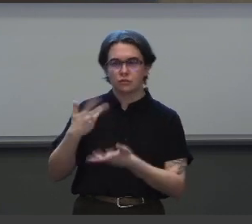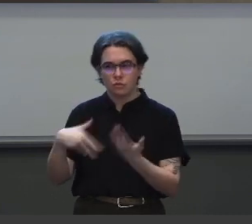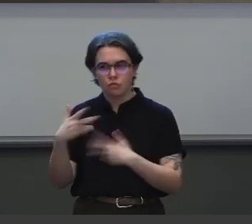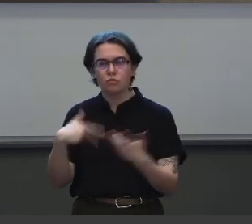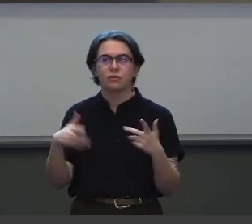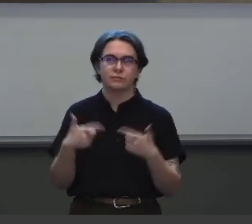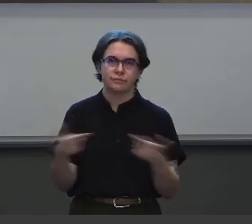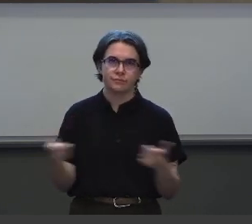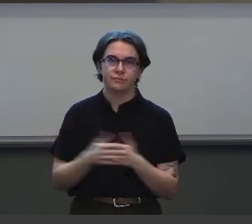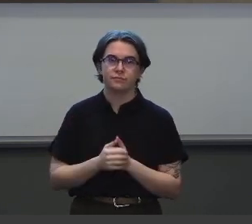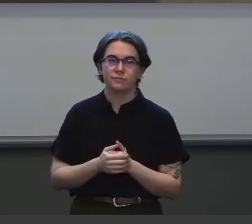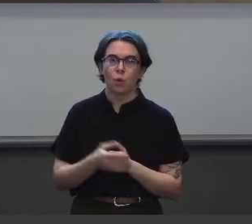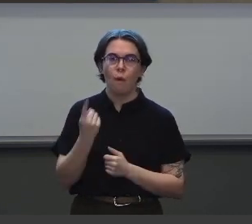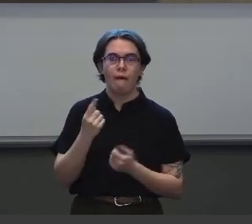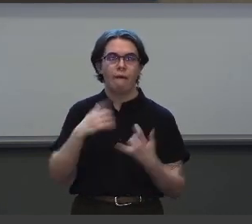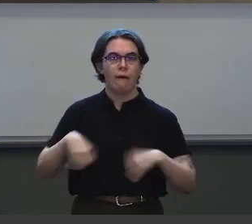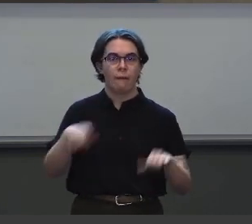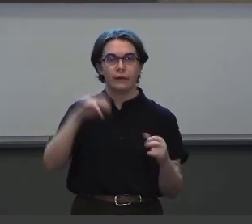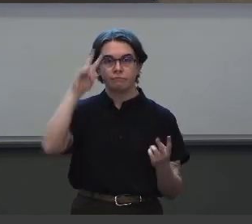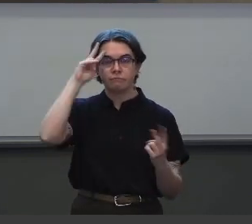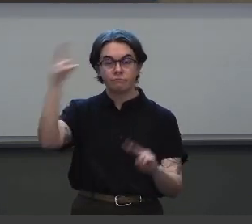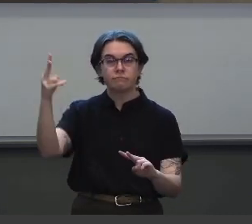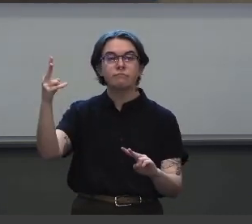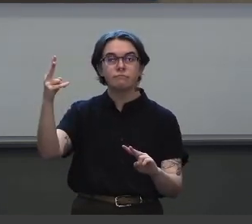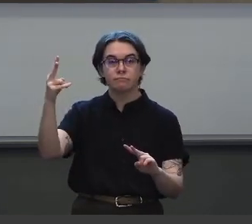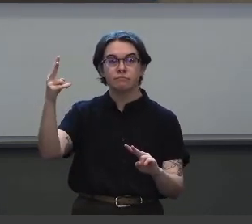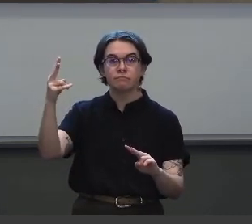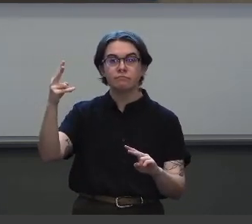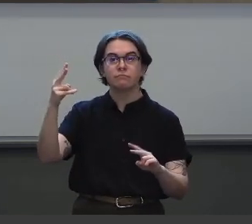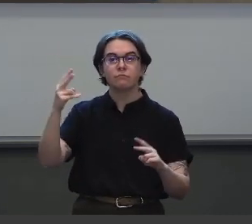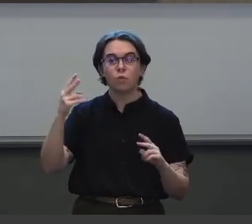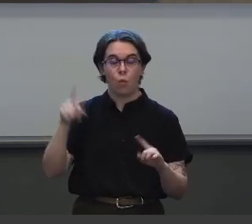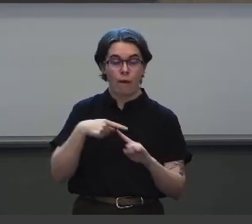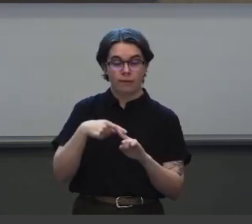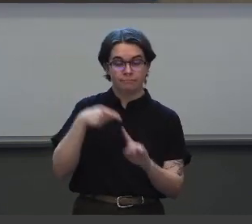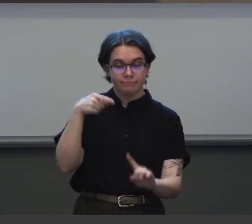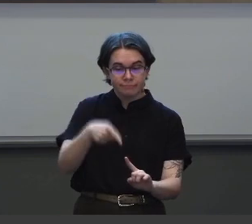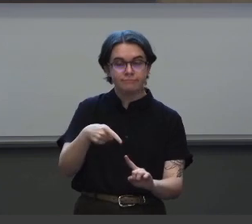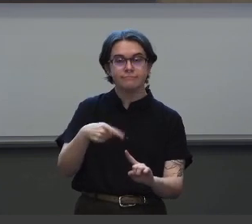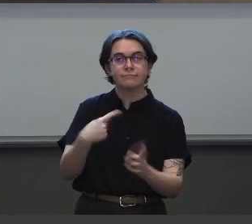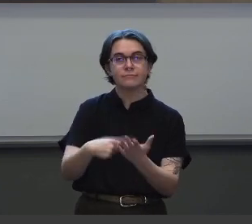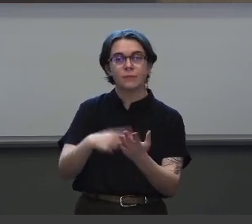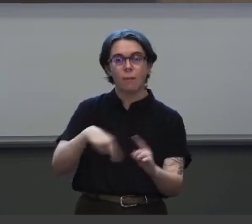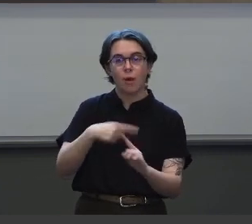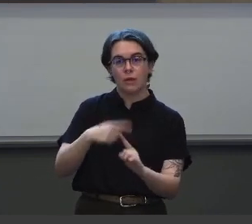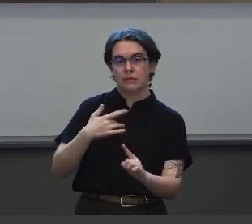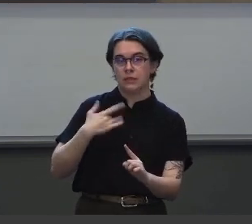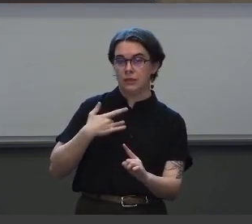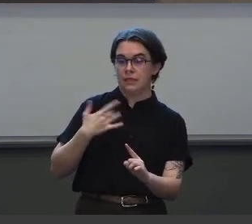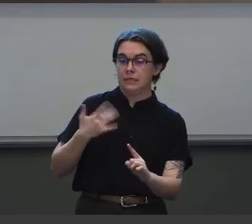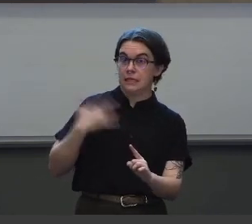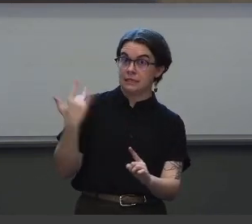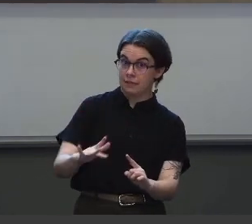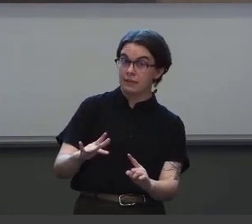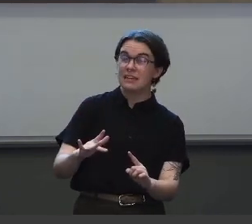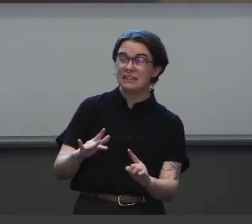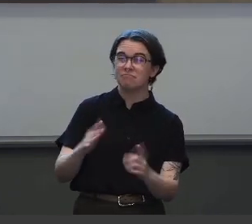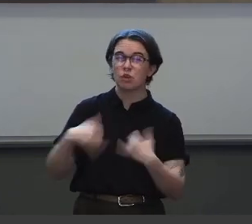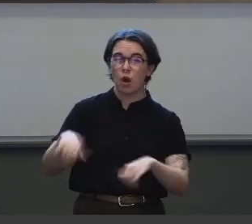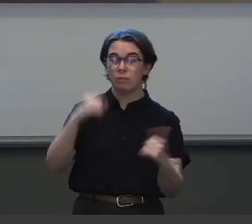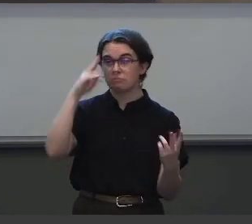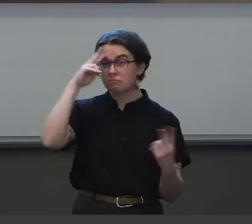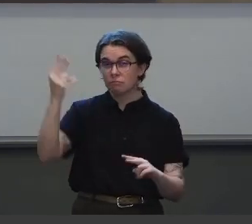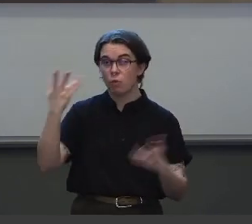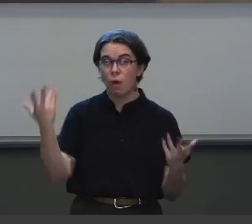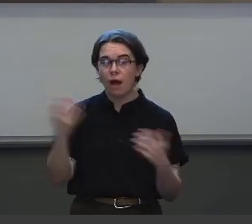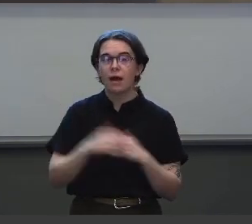One common misconception when we're talking about sensory sensitivities in autistic people is that autistic individuals